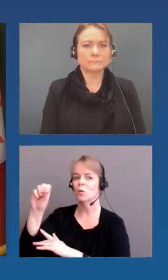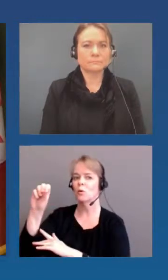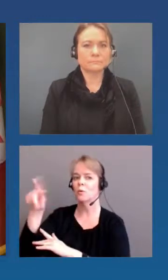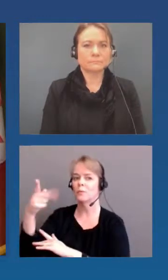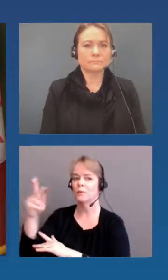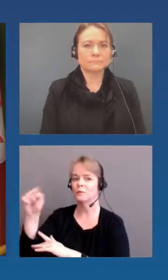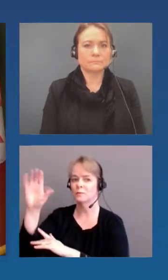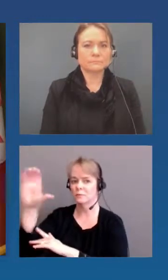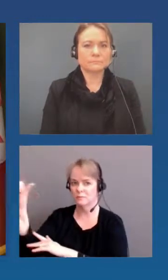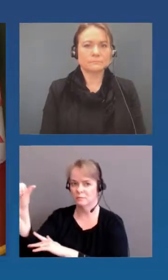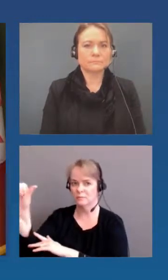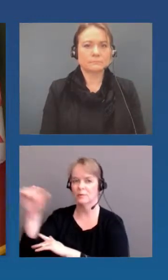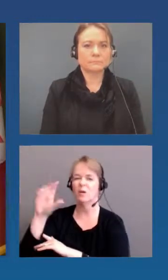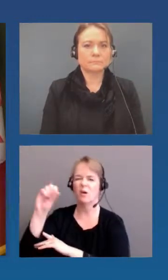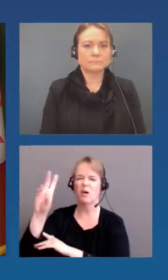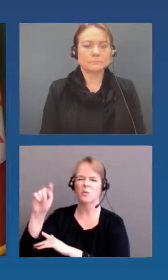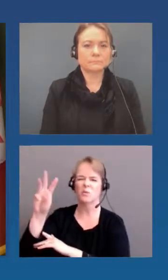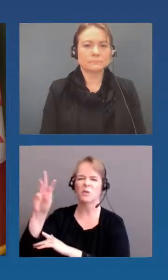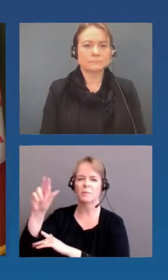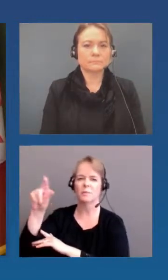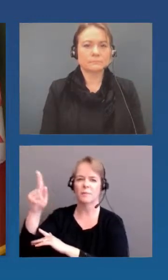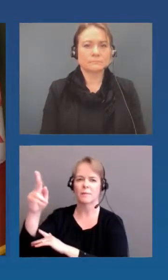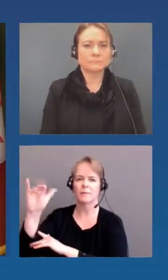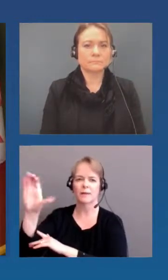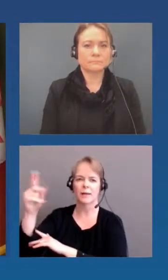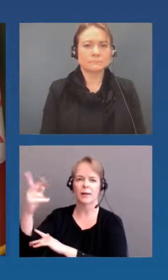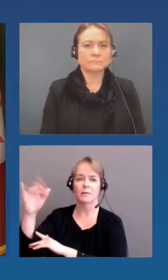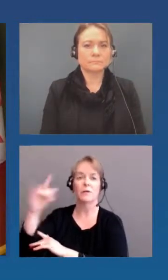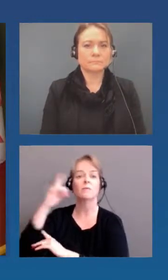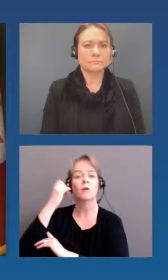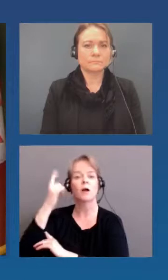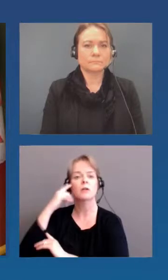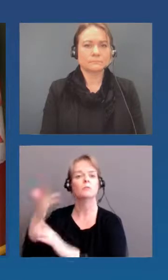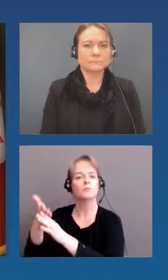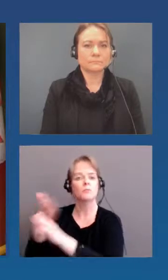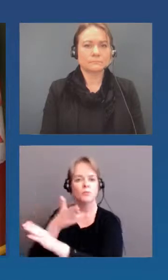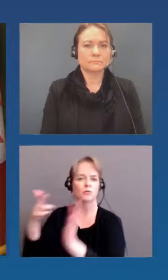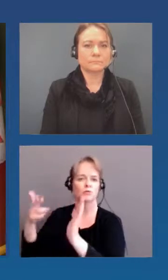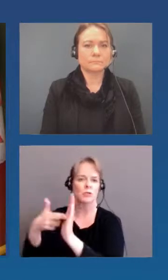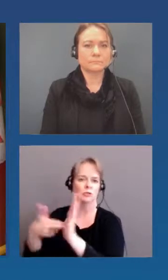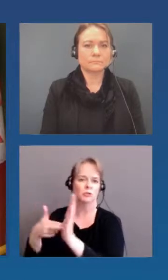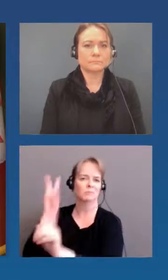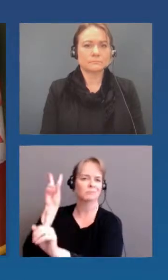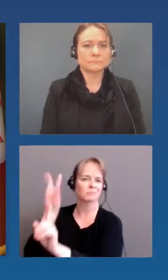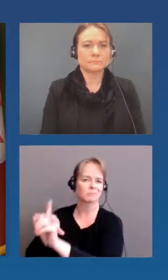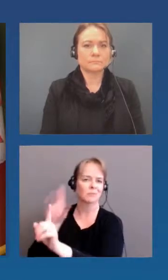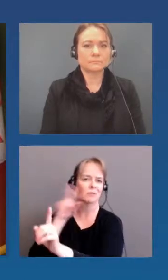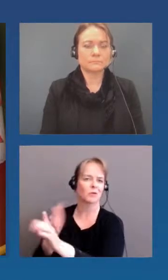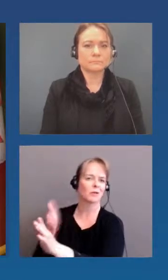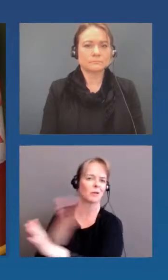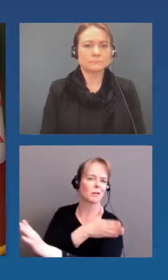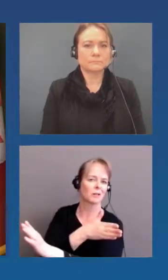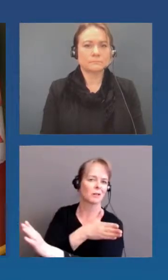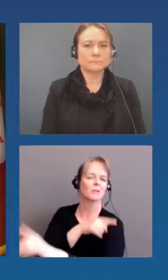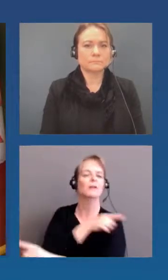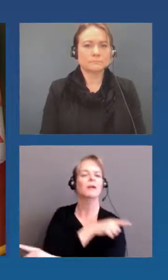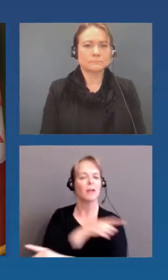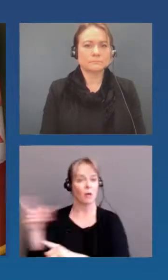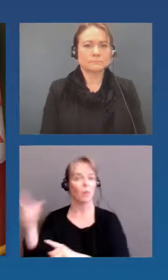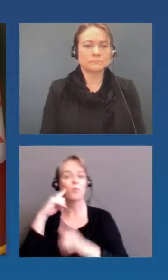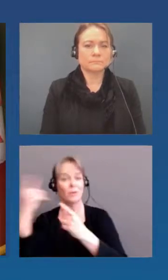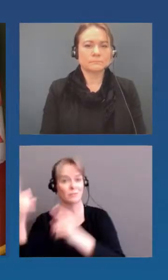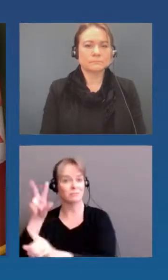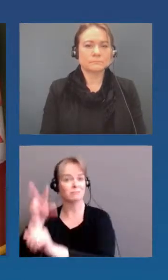pre-register for a vaccine appointment. These pre-registration individuals will receive an email with the details